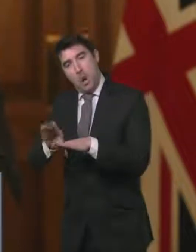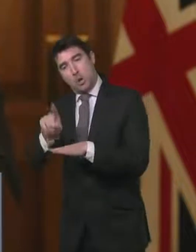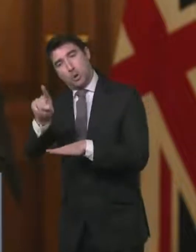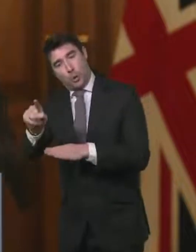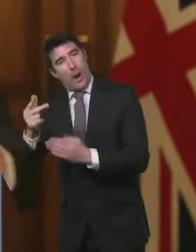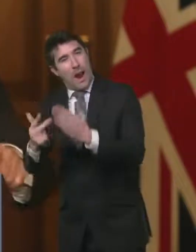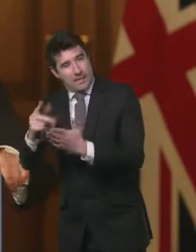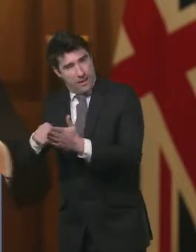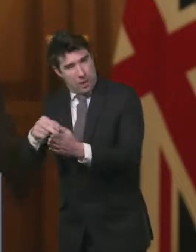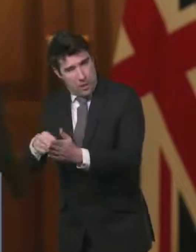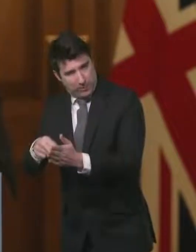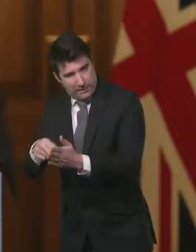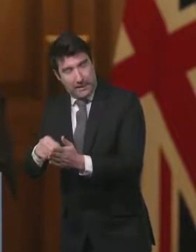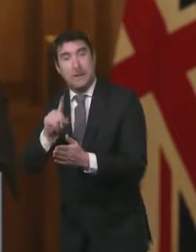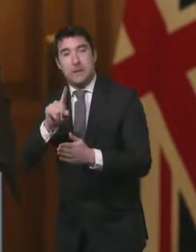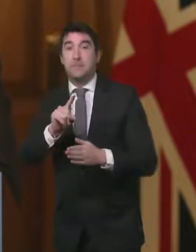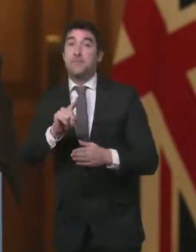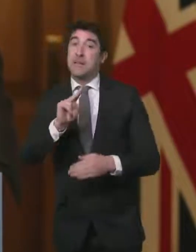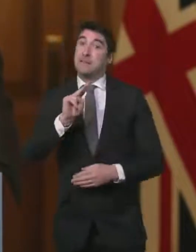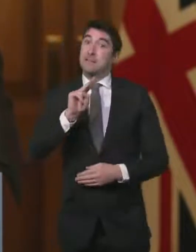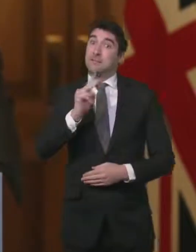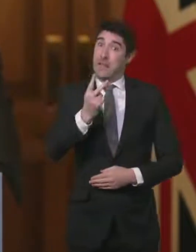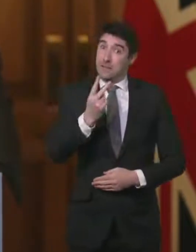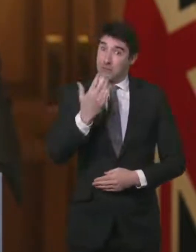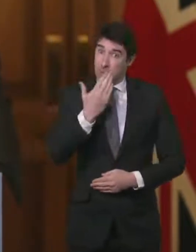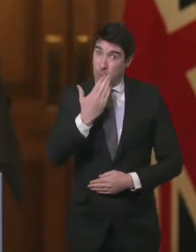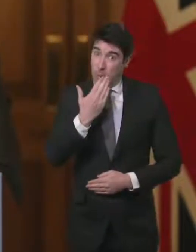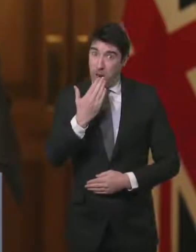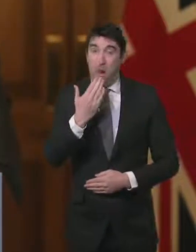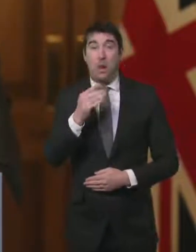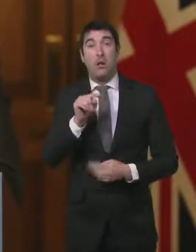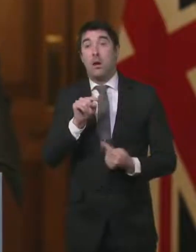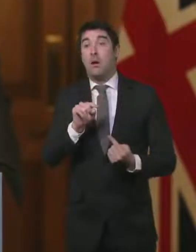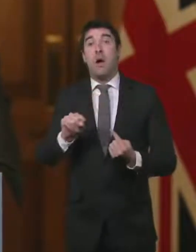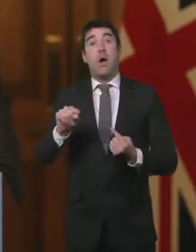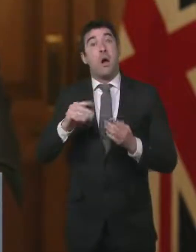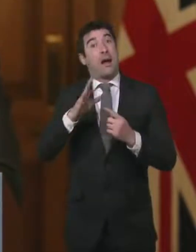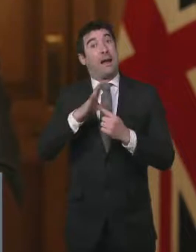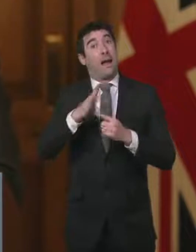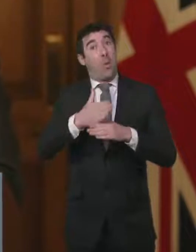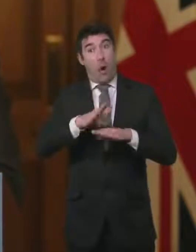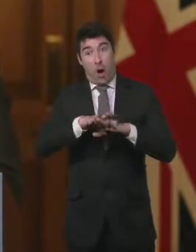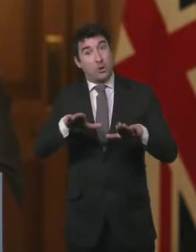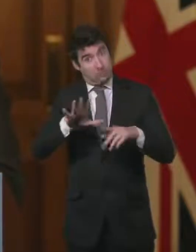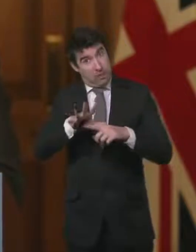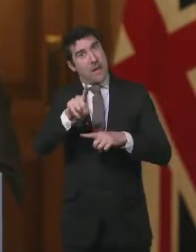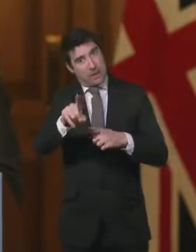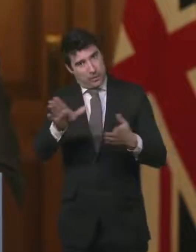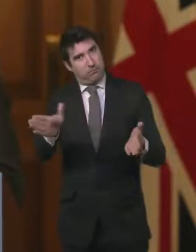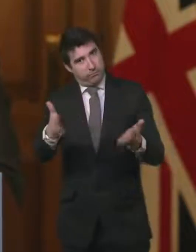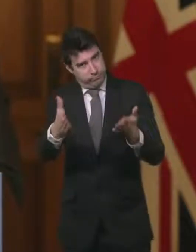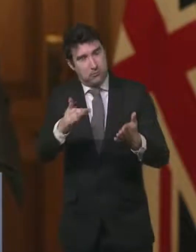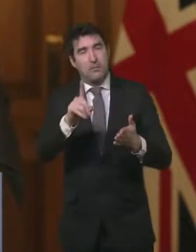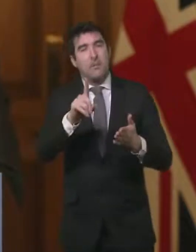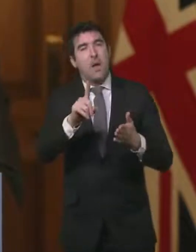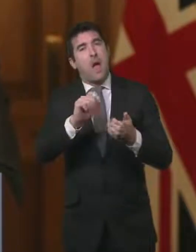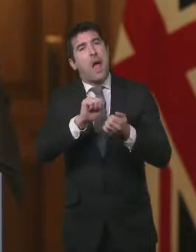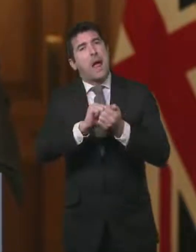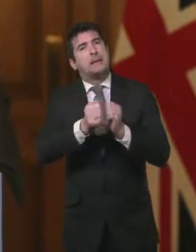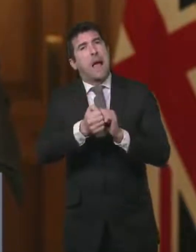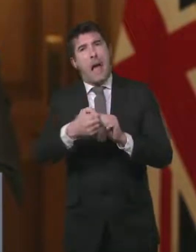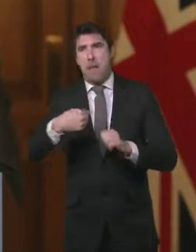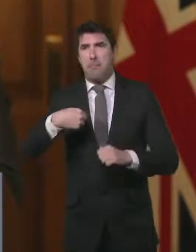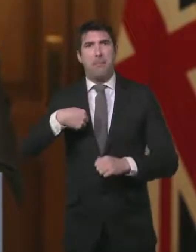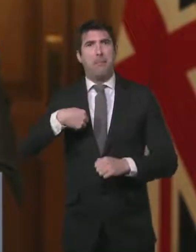school as that originally broadcast planned. every day But we will from ask 9 o'clock exam till year 12 o'clock, pupils from in 1 o'clock till secondary 3 schools o'clock, to